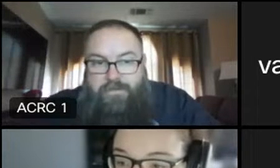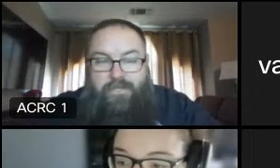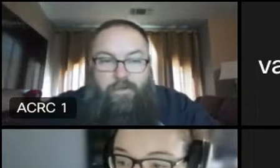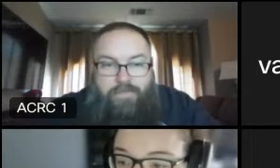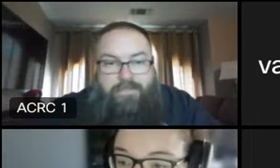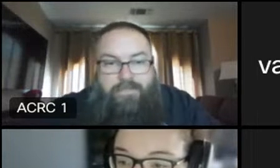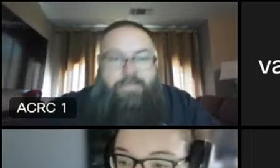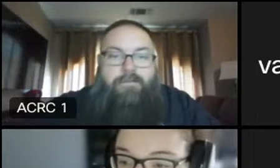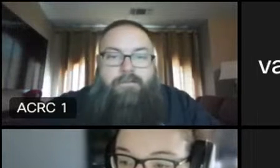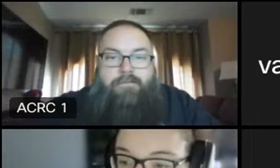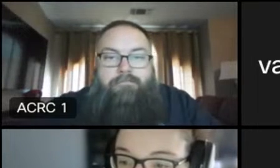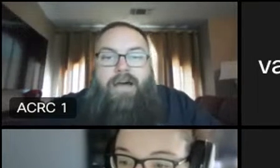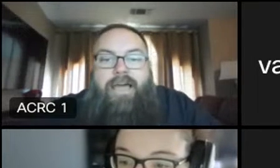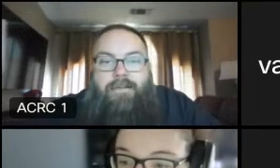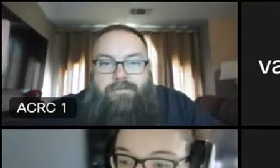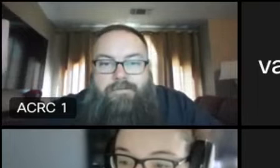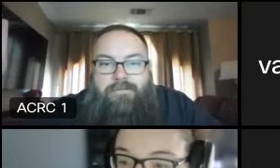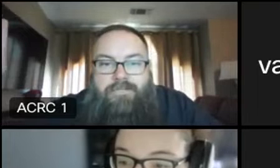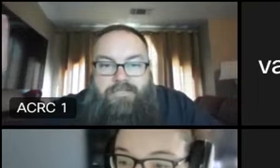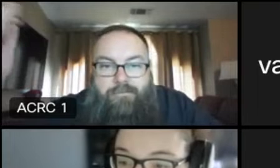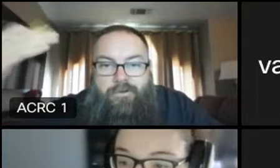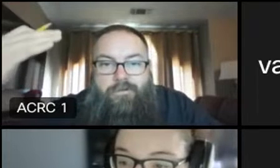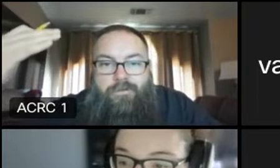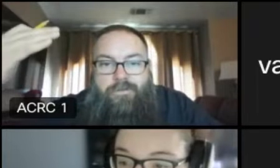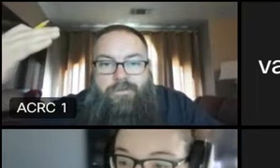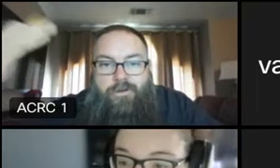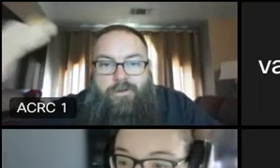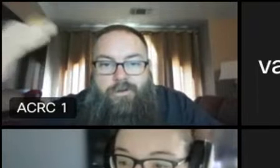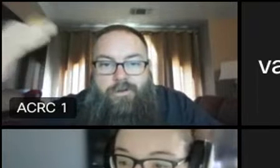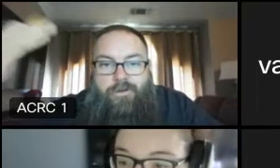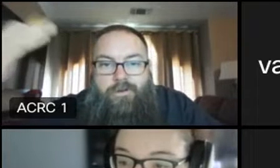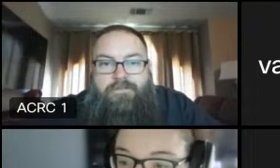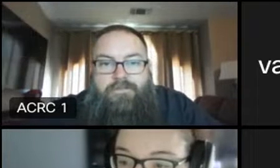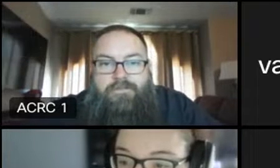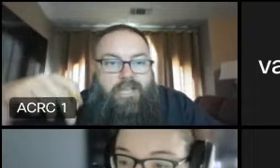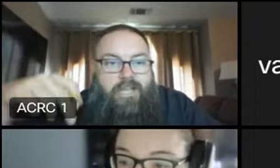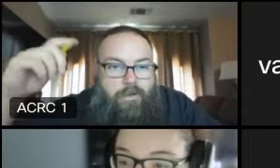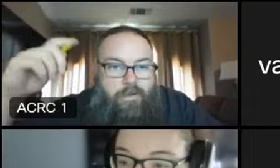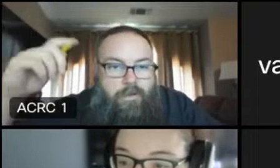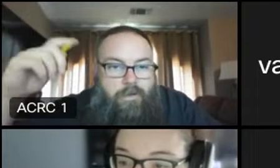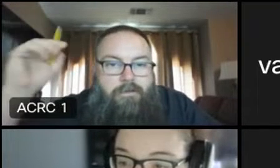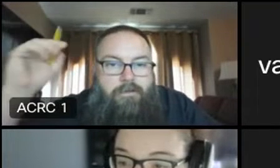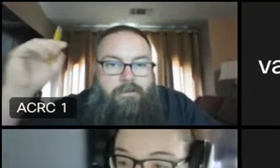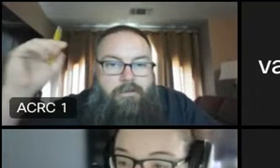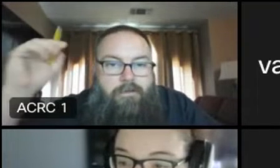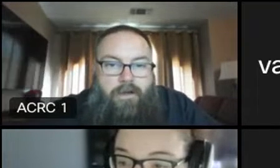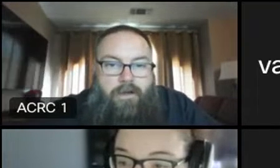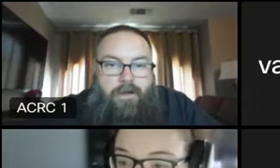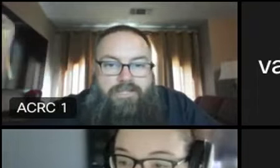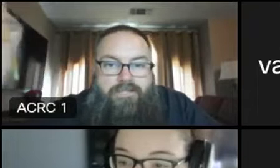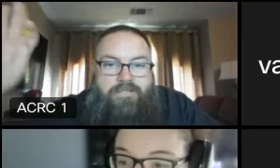services that they are wanting by December 31st, so that January 1, we have